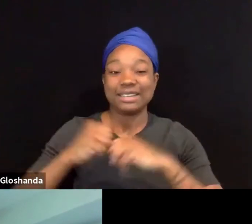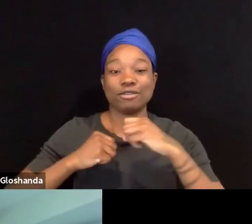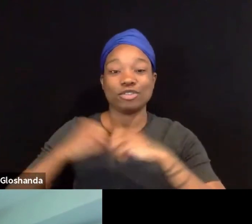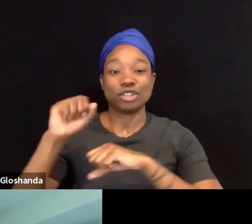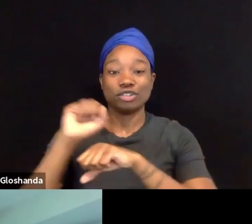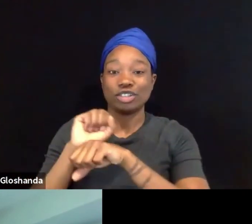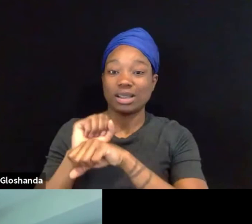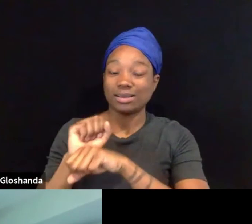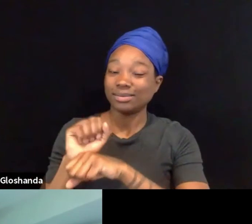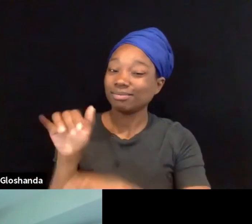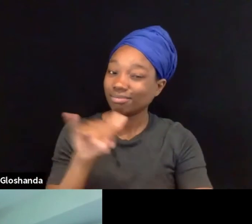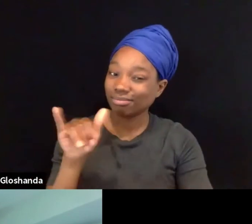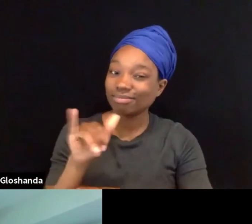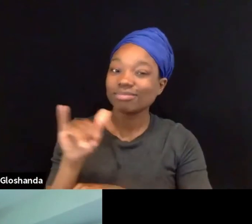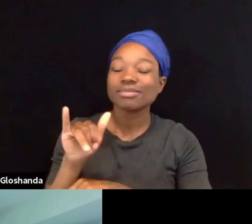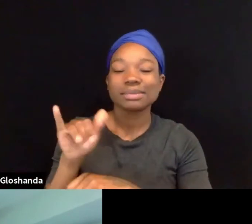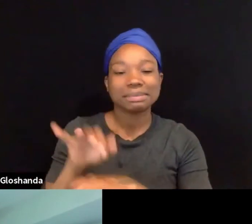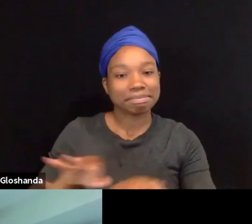jobs.